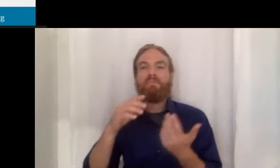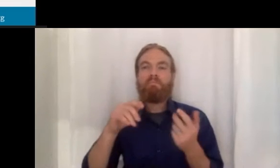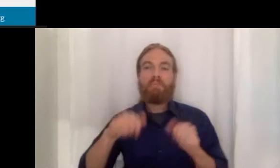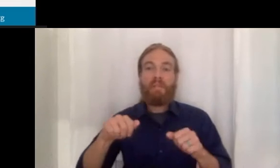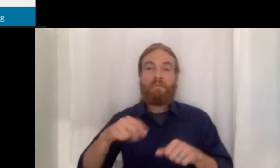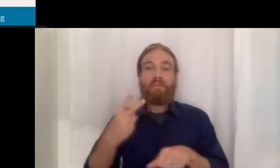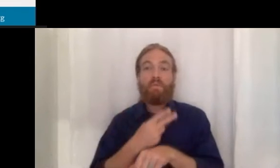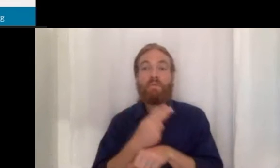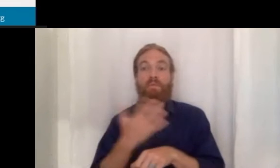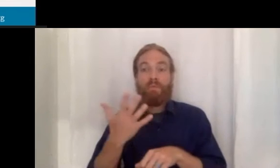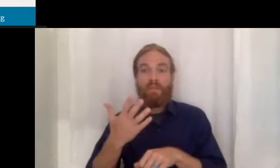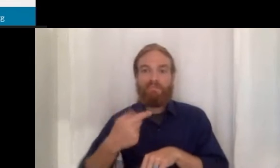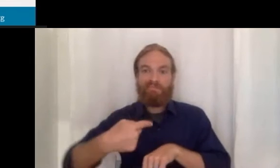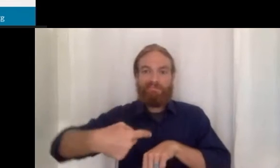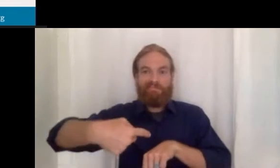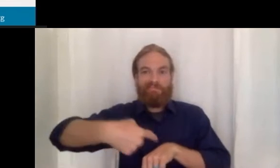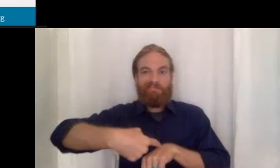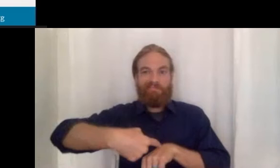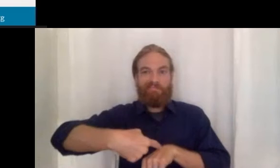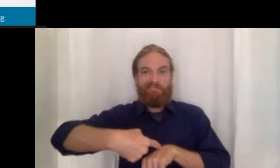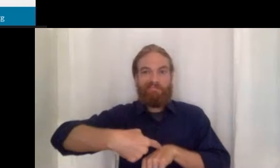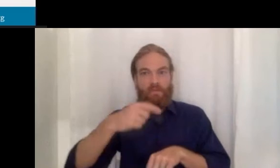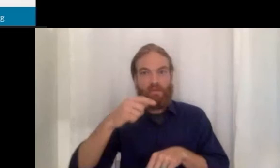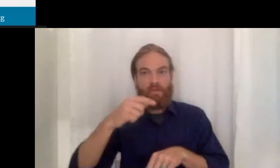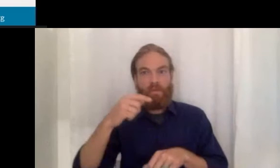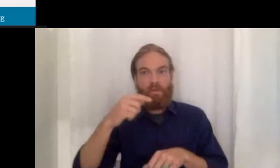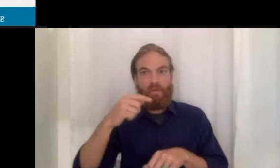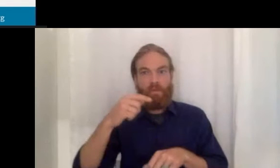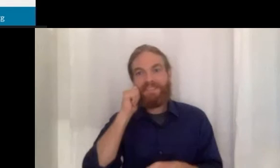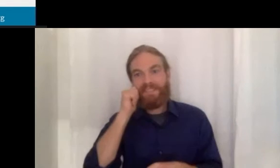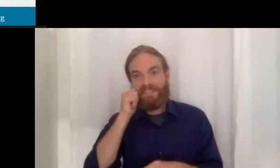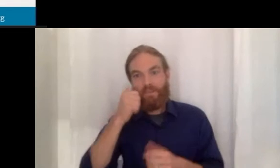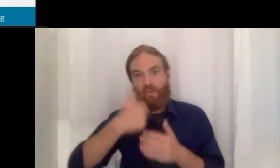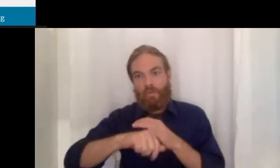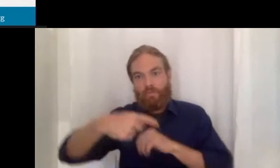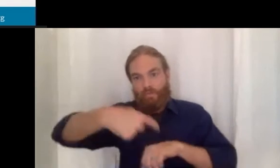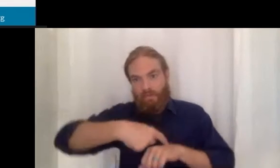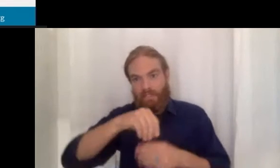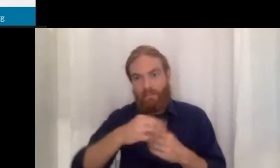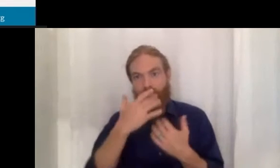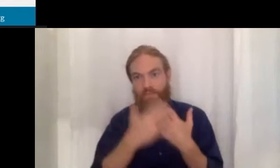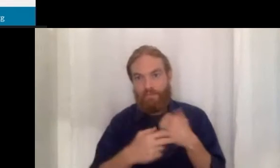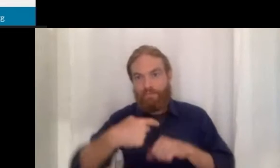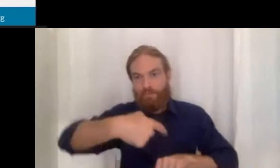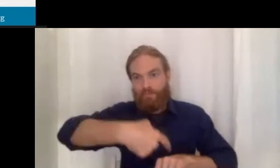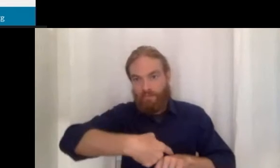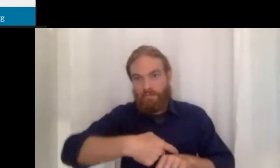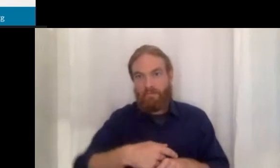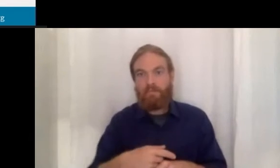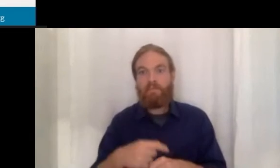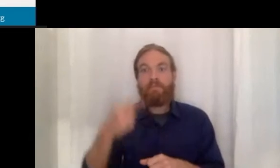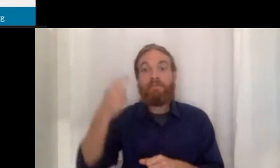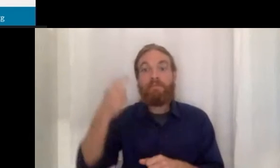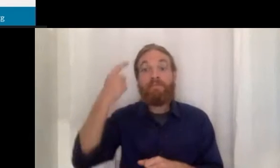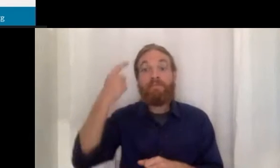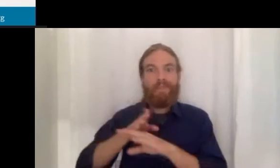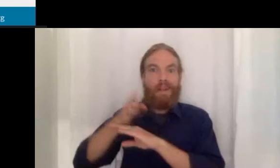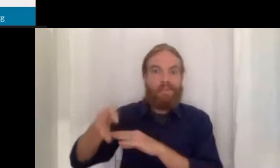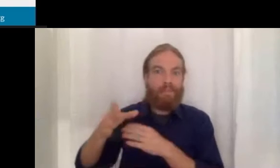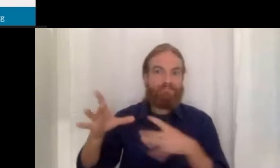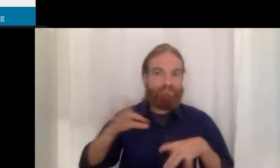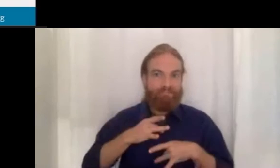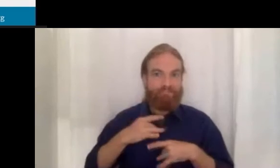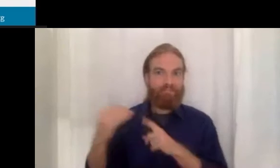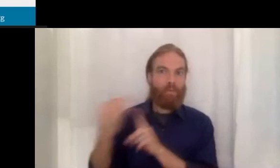post-exposure prophylaxis. And there are some movements to